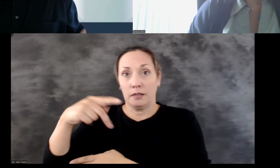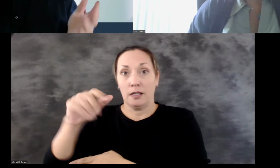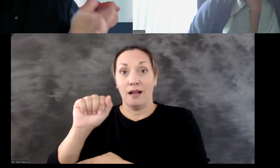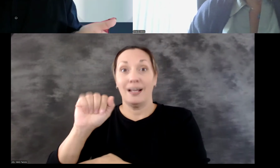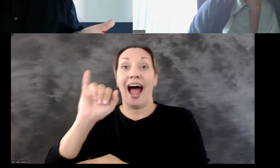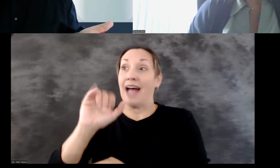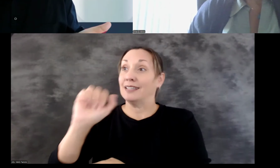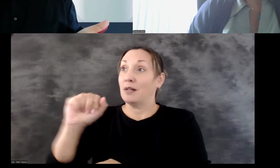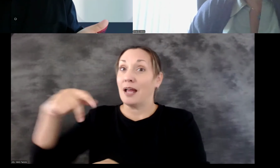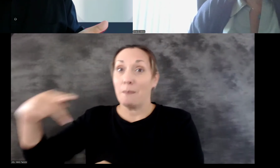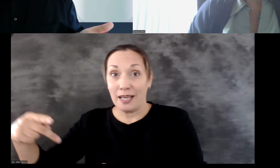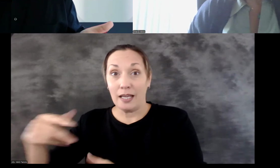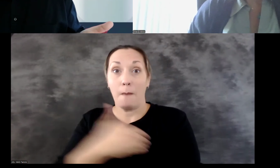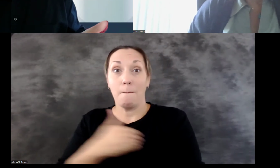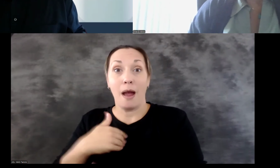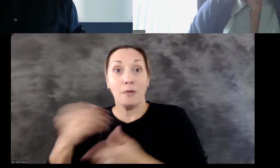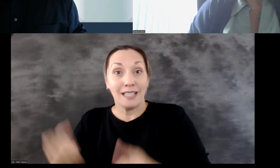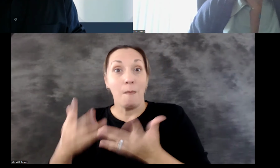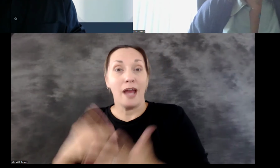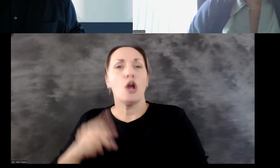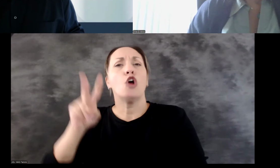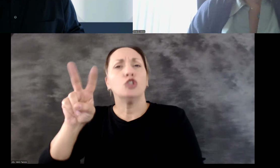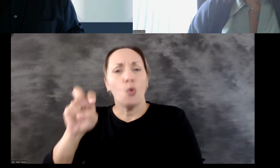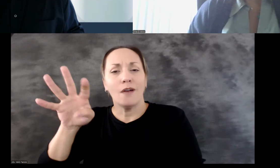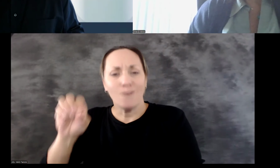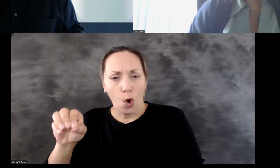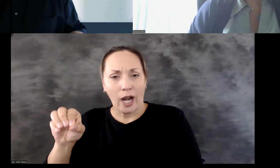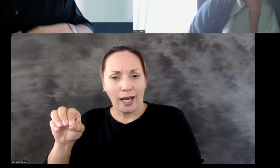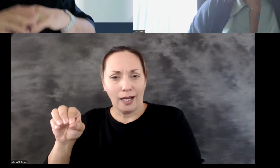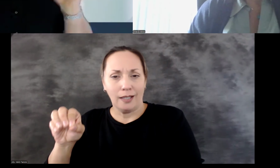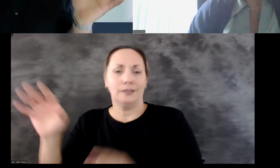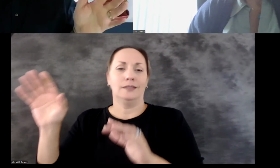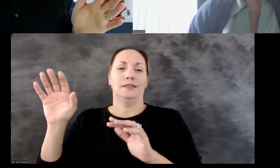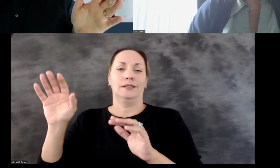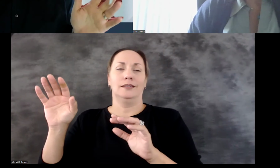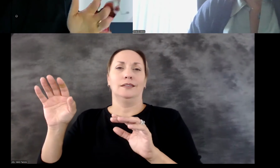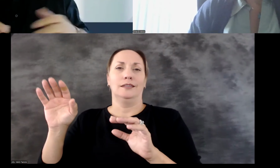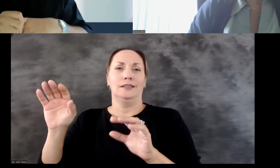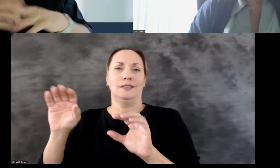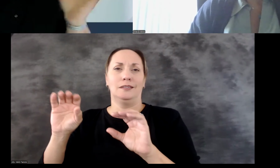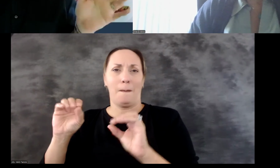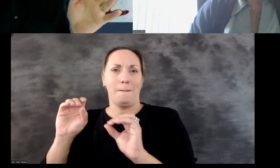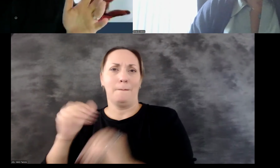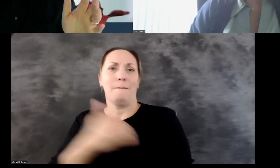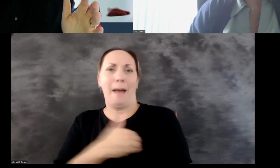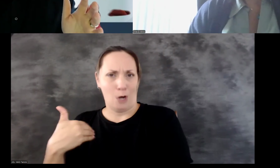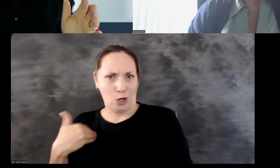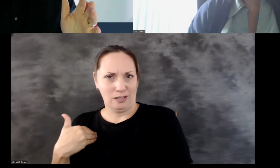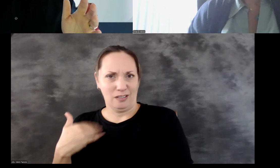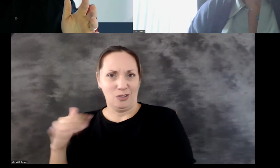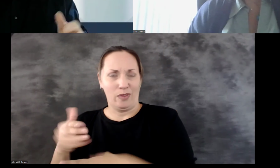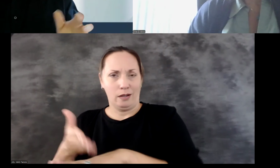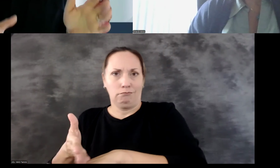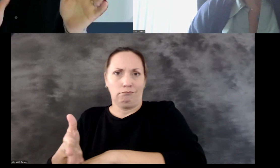it's 240 organizational members. Okay, so massive improvement over the course